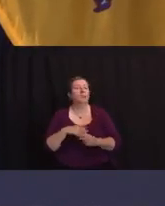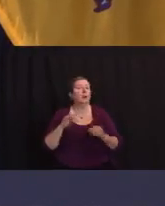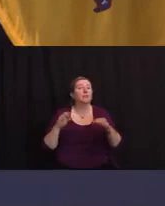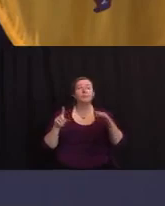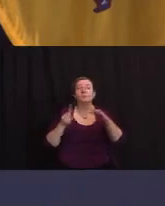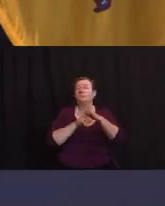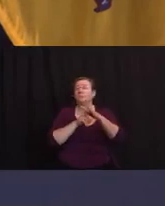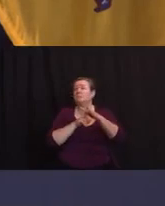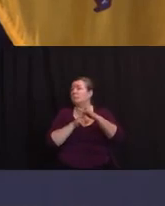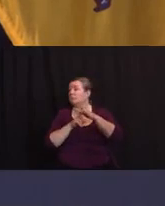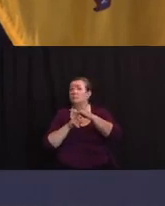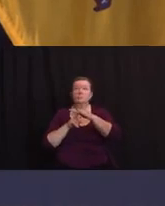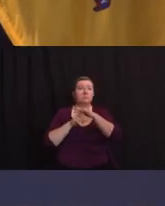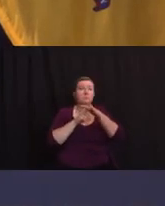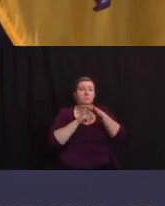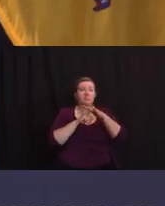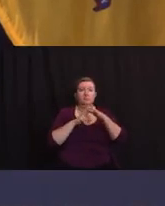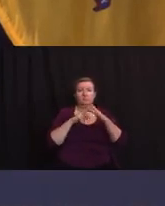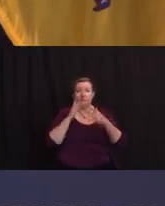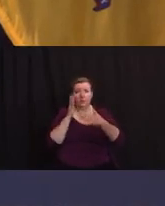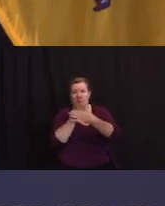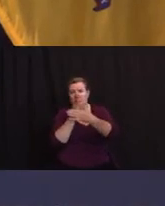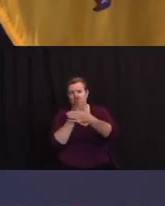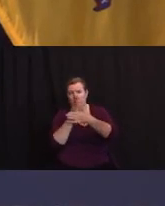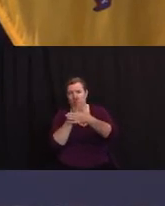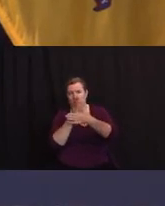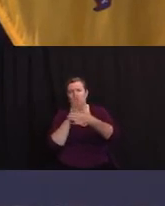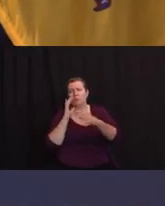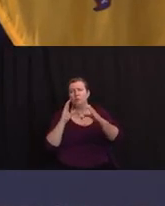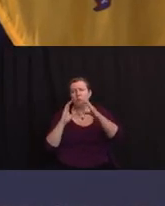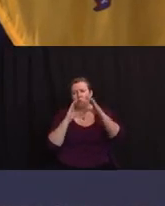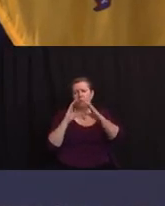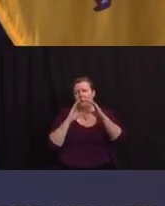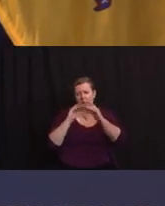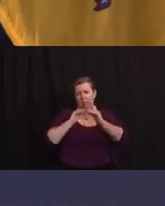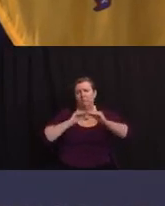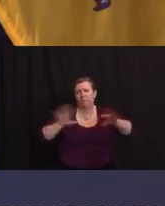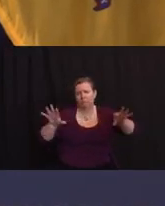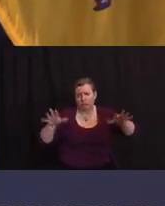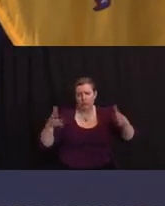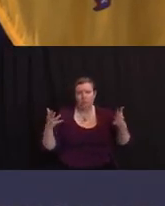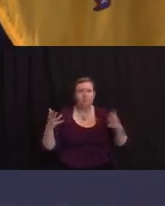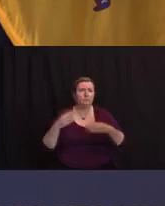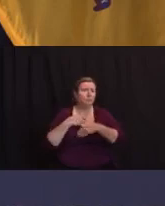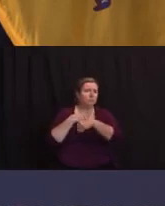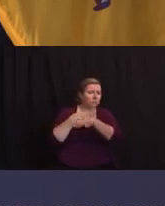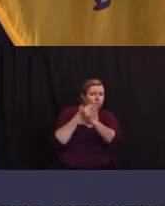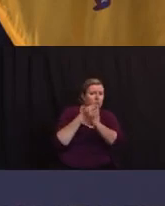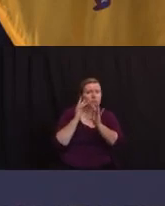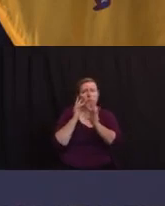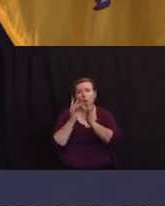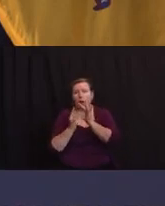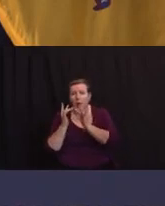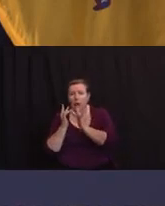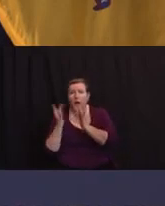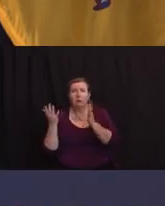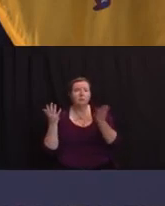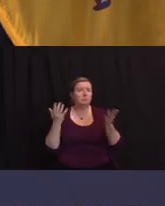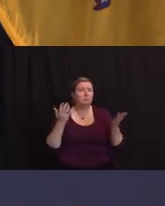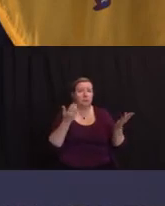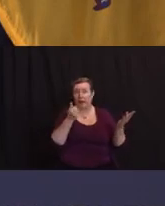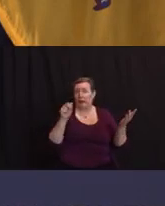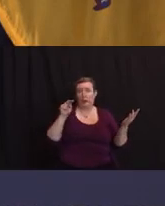road, and we'll obviously be communicating electronically and virtually, but if there's any news that we think we need